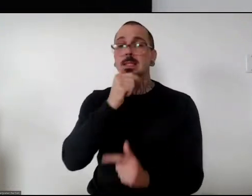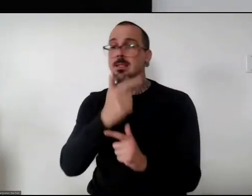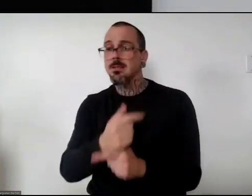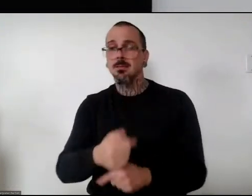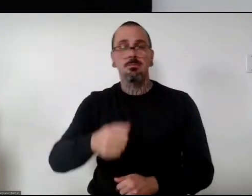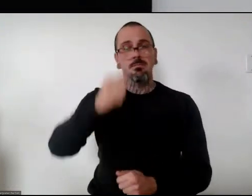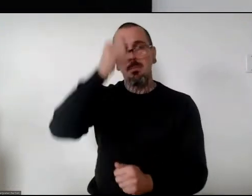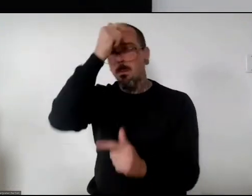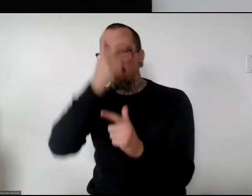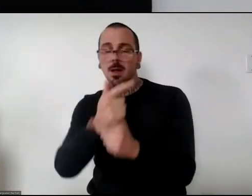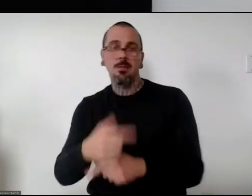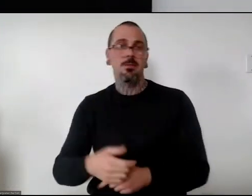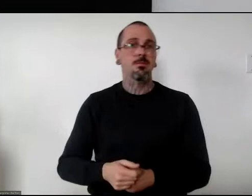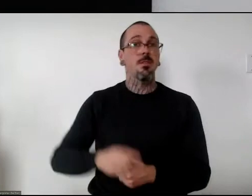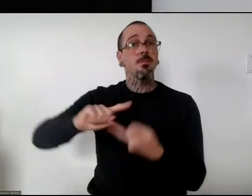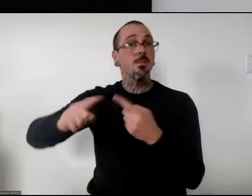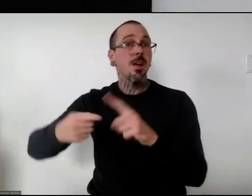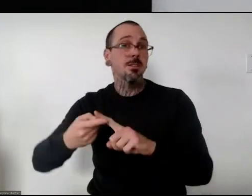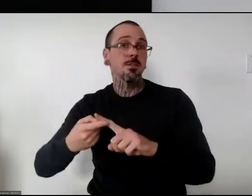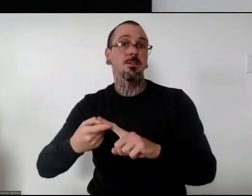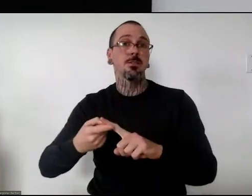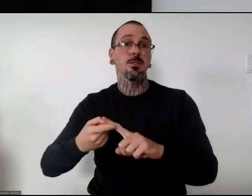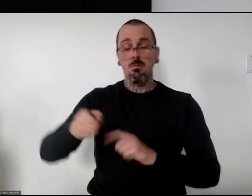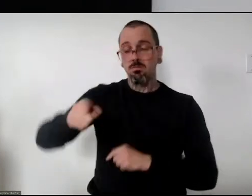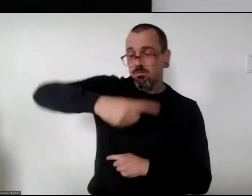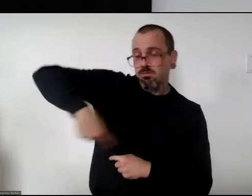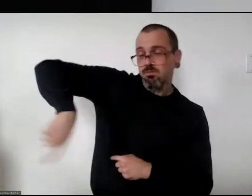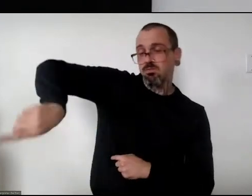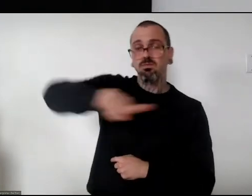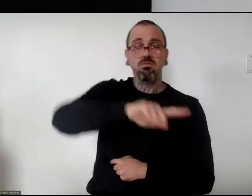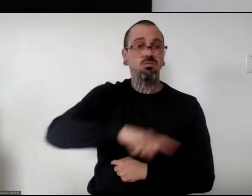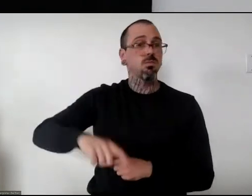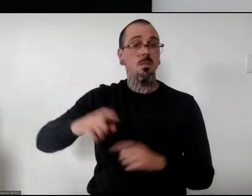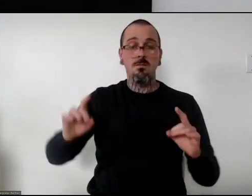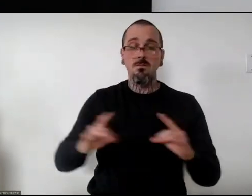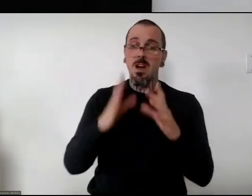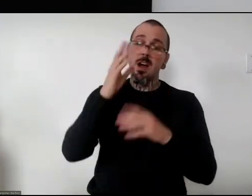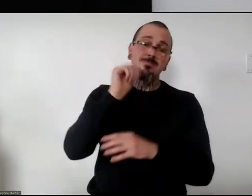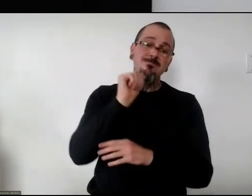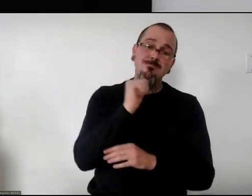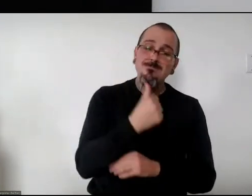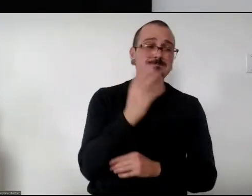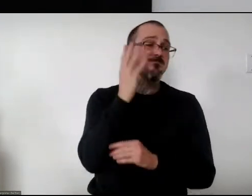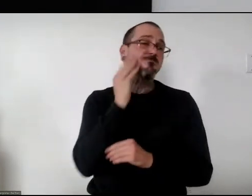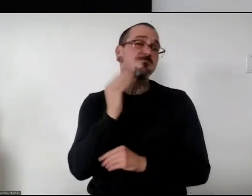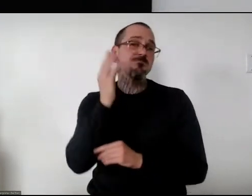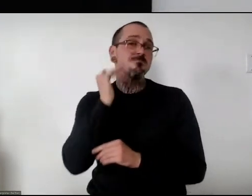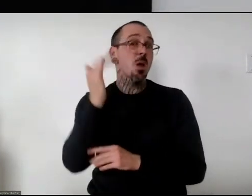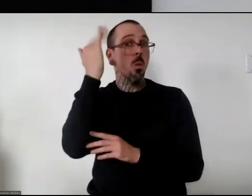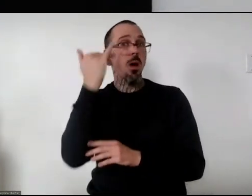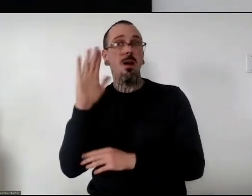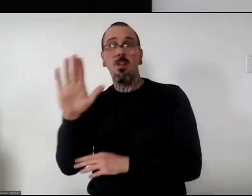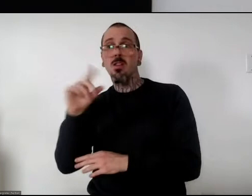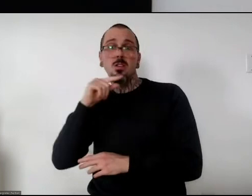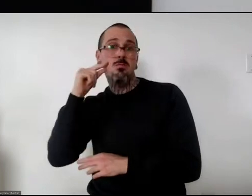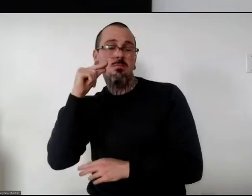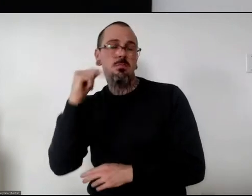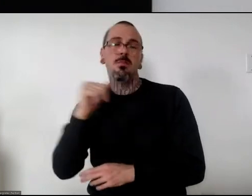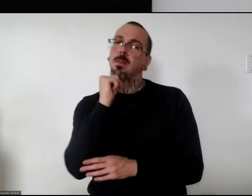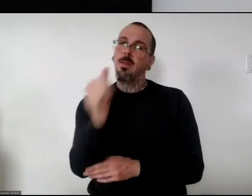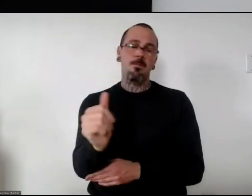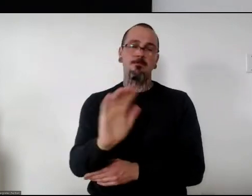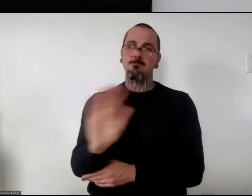and friends never have to experience violence and suffering because of their gender, or because of their sexual